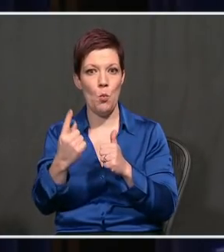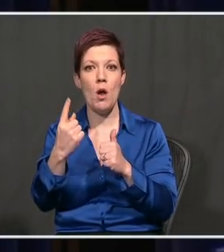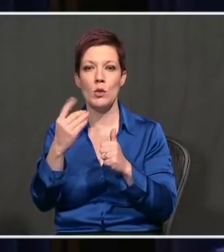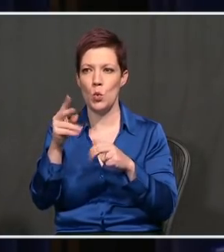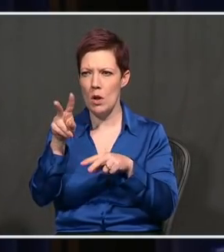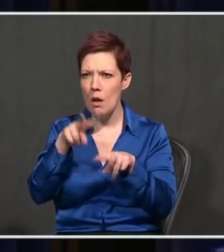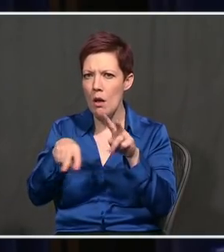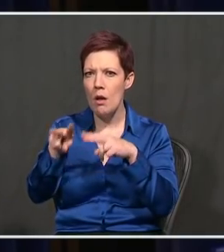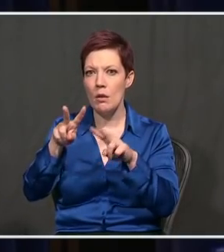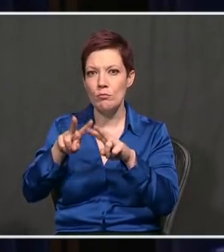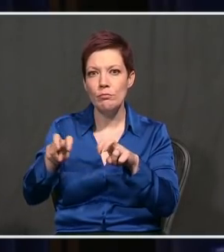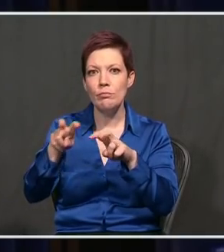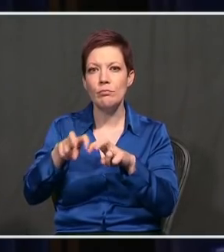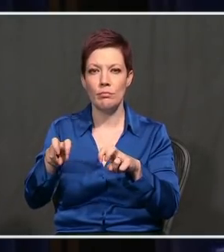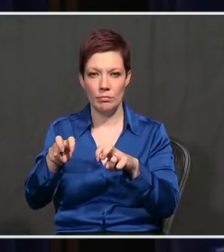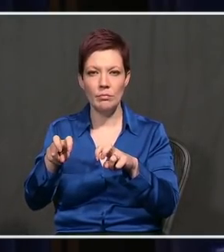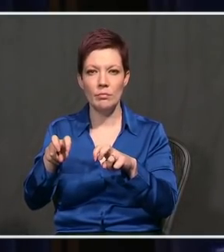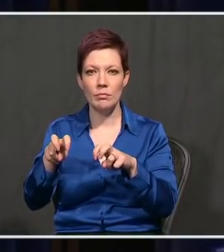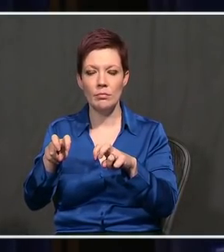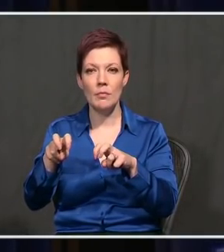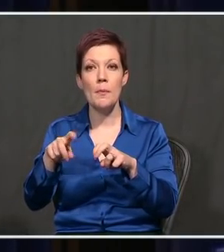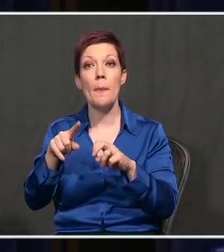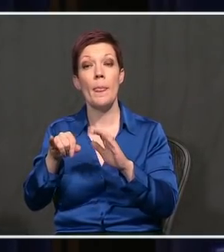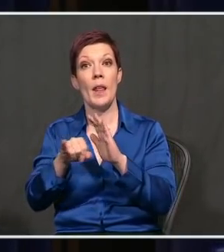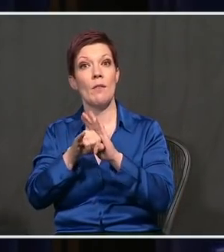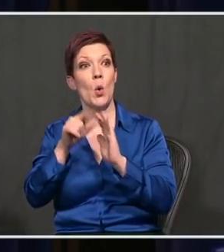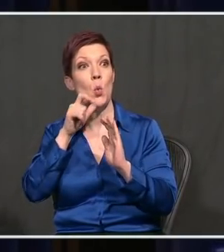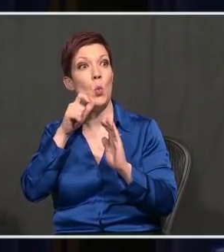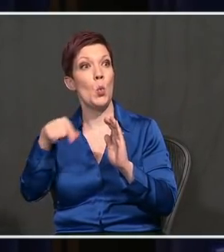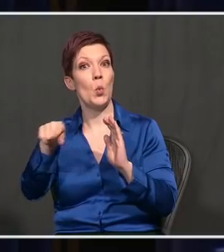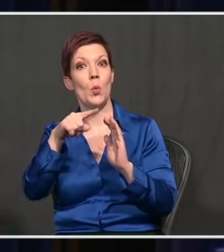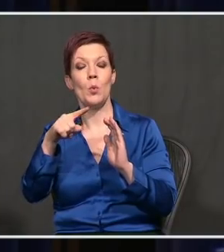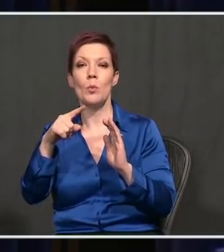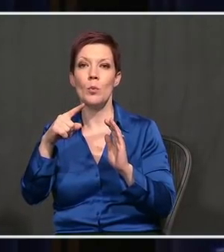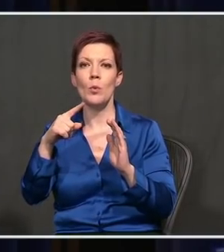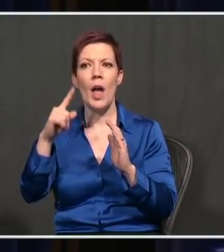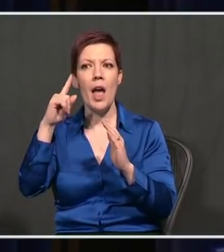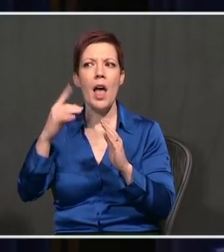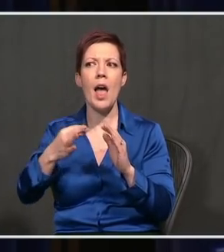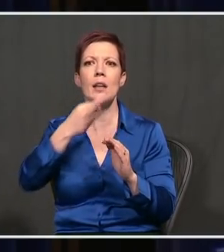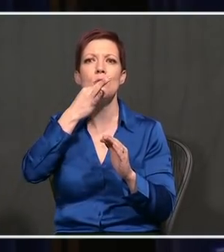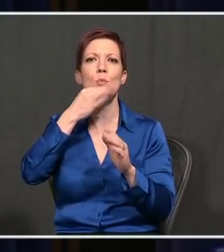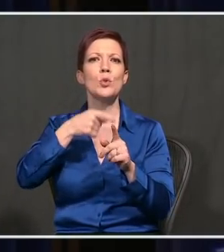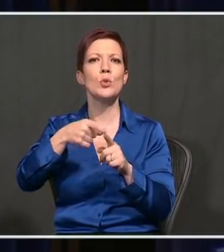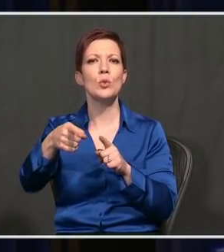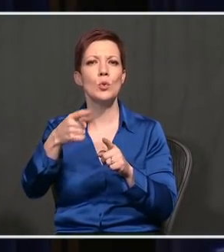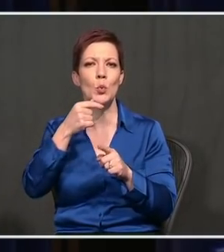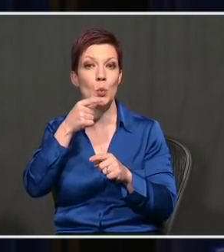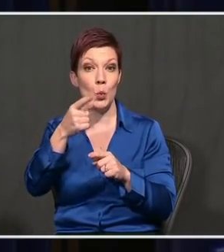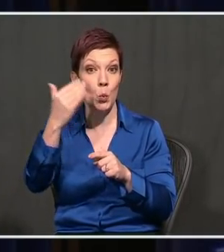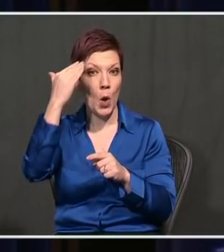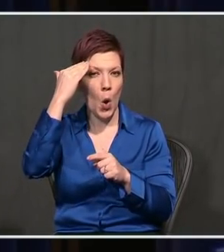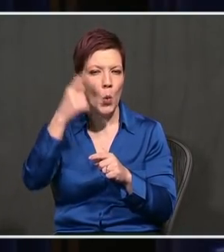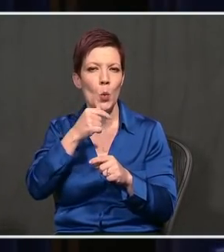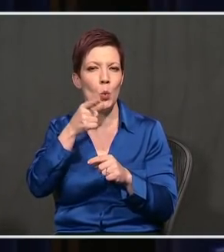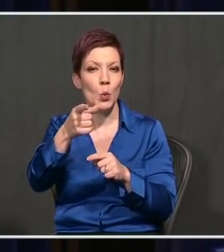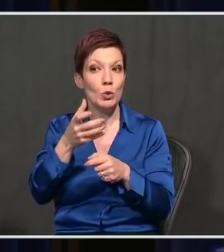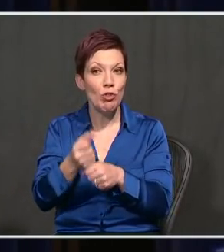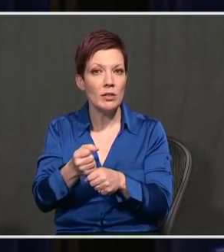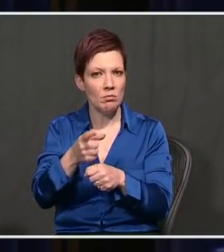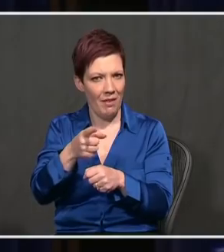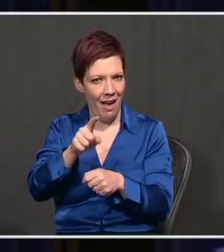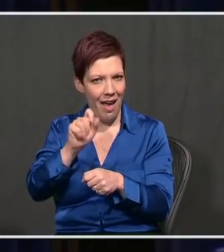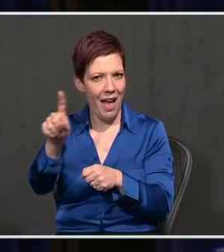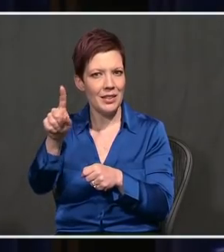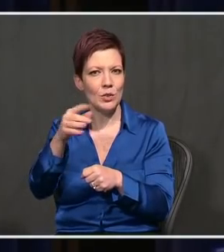look into. Identify those experts that you know and that you trust and ask them what they